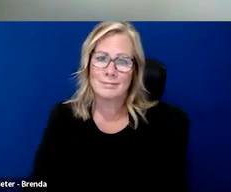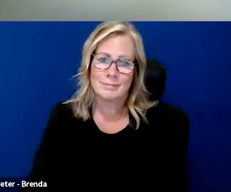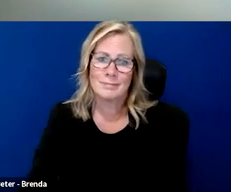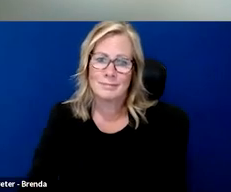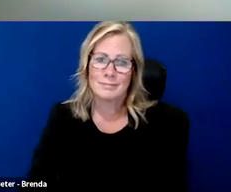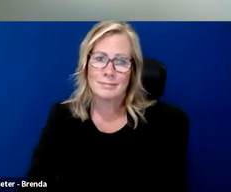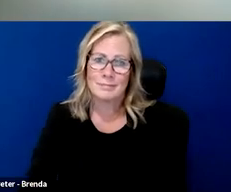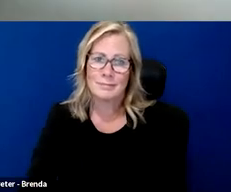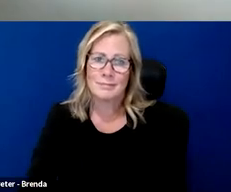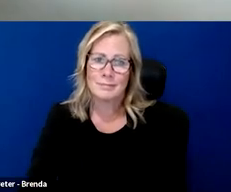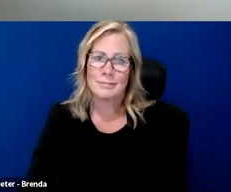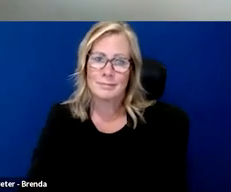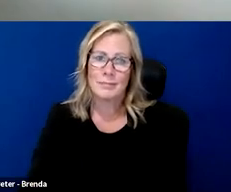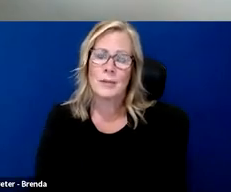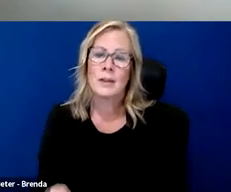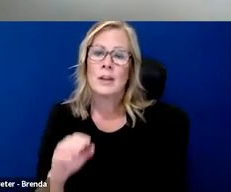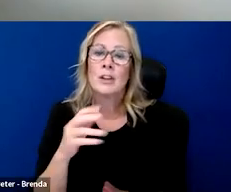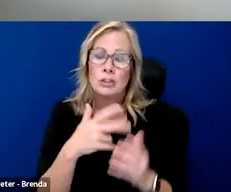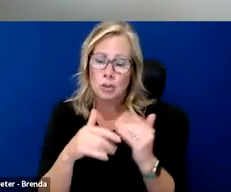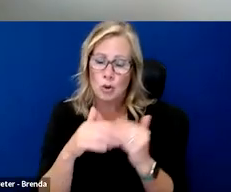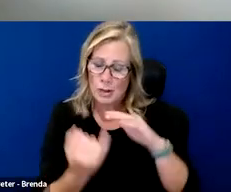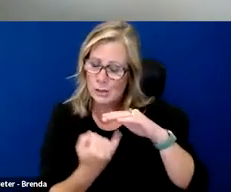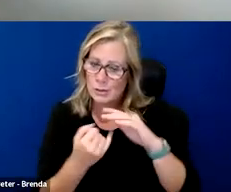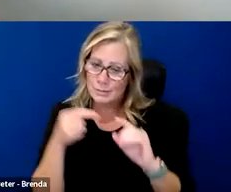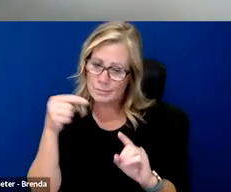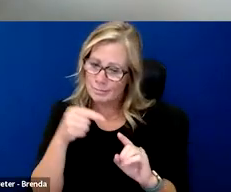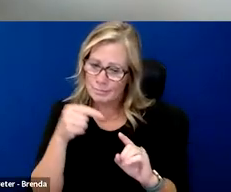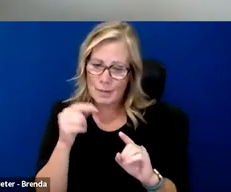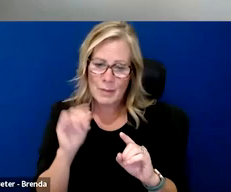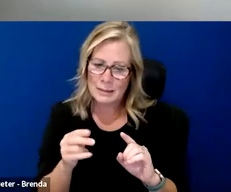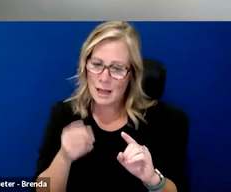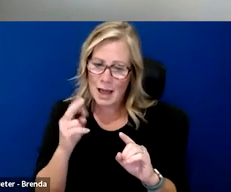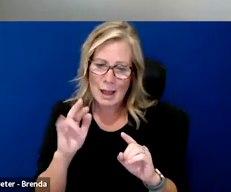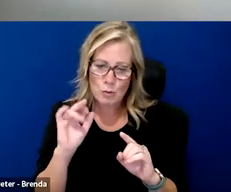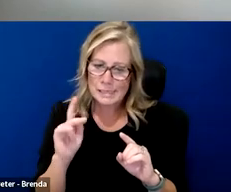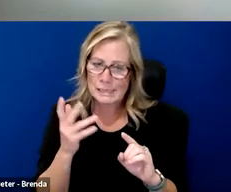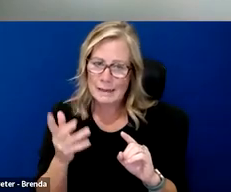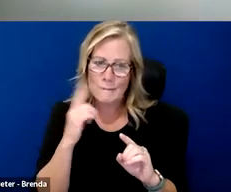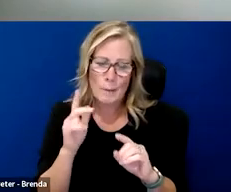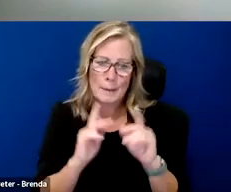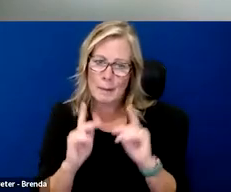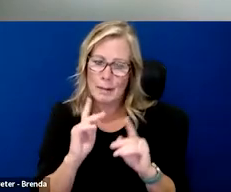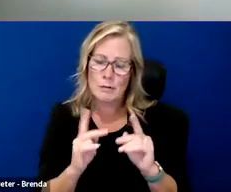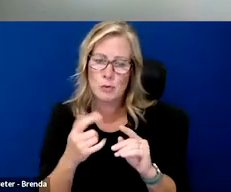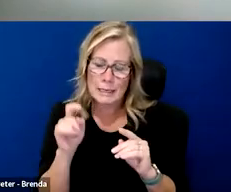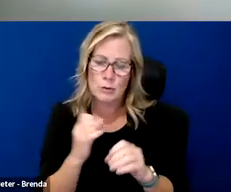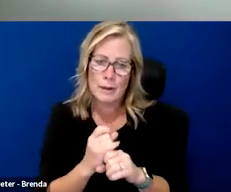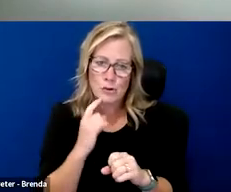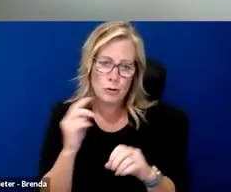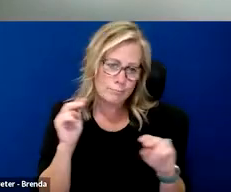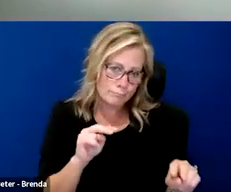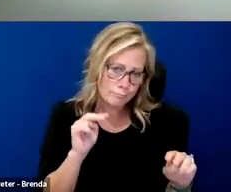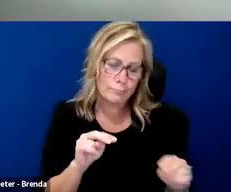isolation as a risk factor during heat events, and maybe to close phrasing it more positively, the importance of social connection as